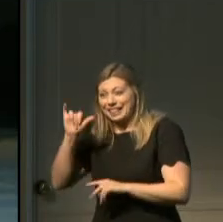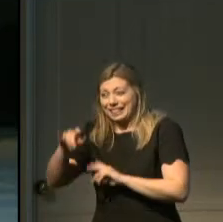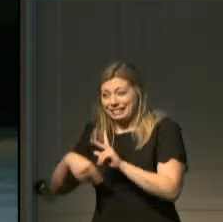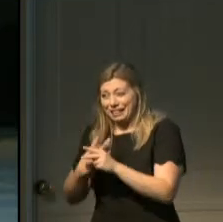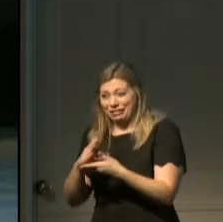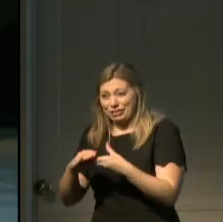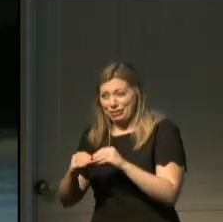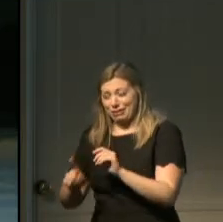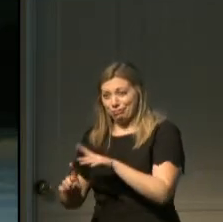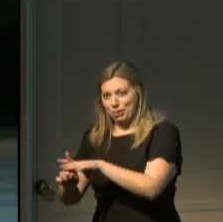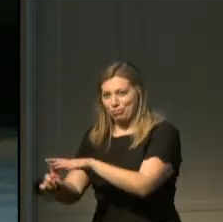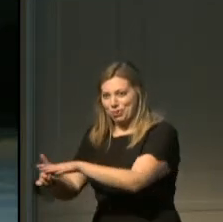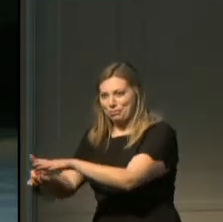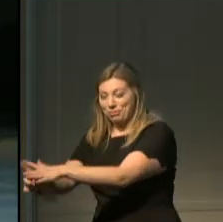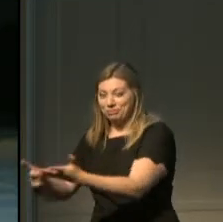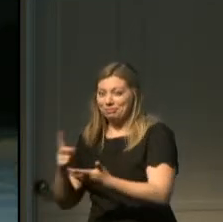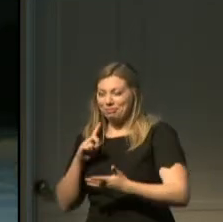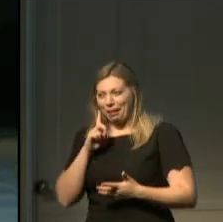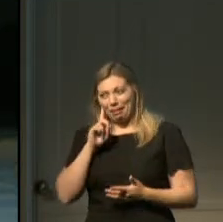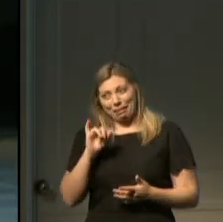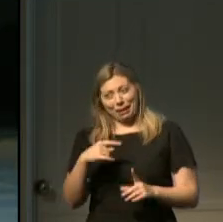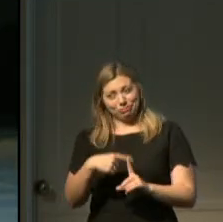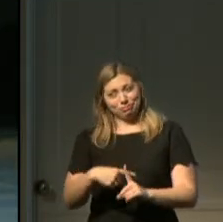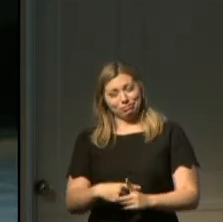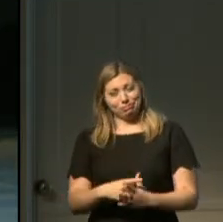good omen for it. But